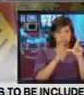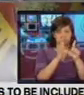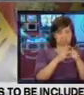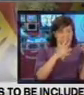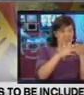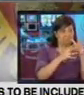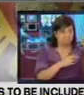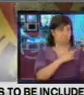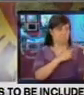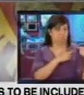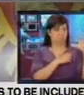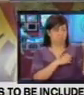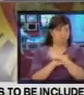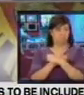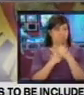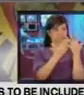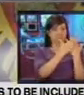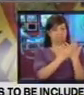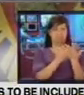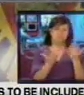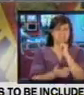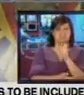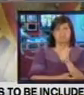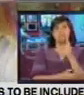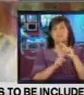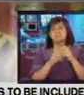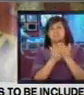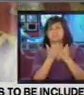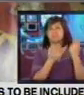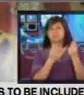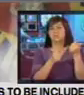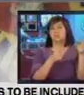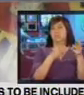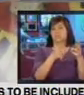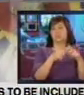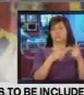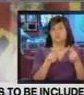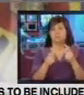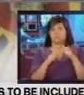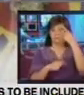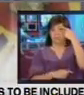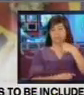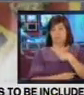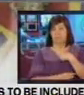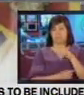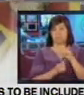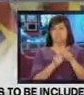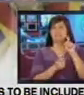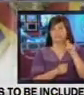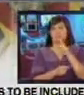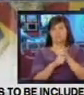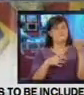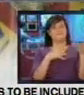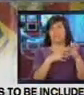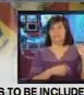make people accountable for that? Maybe not. But there are other forums to do that. But for me, specifically, dapat talaga